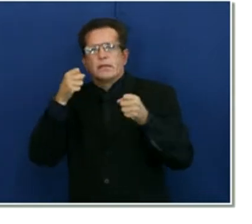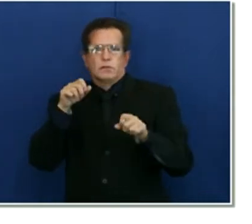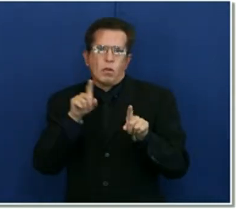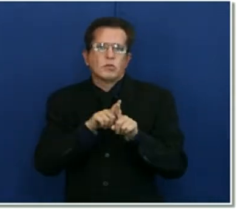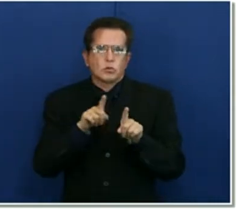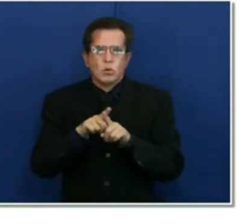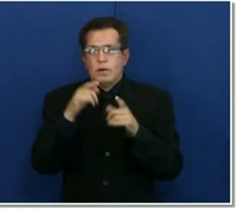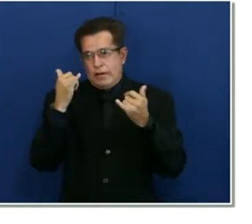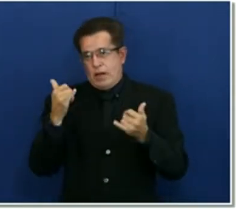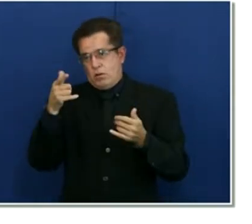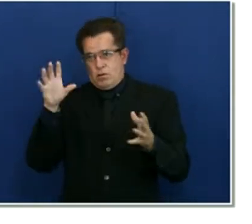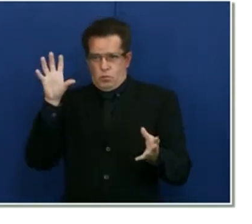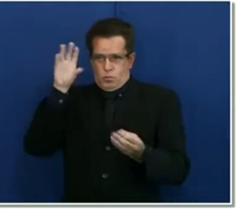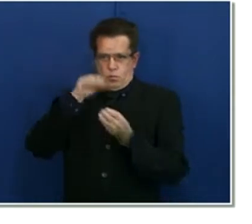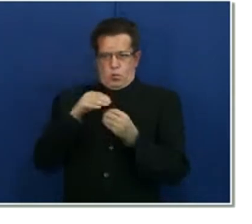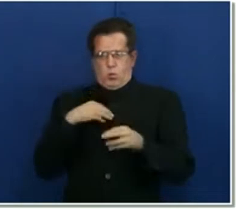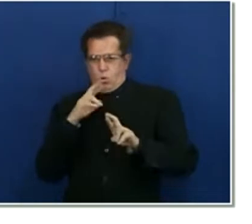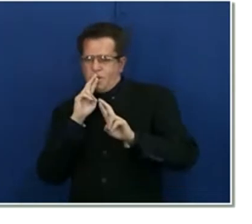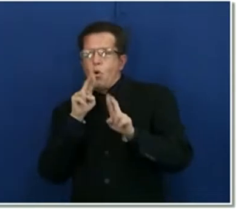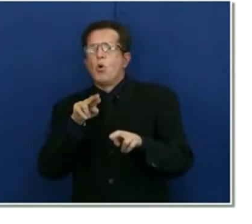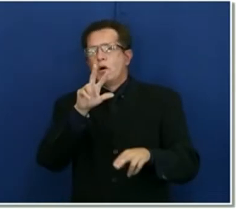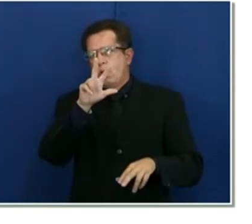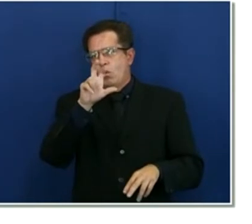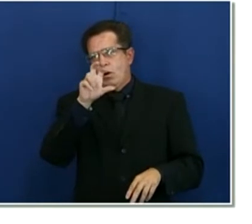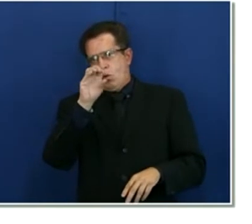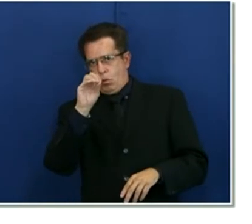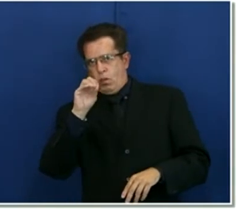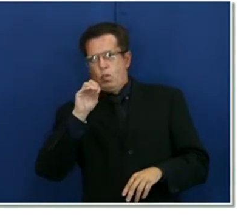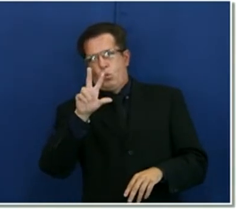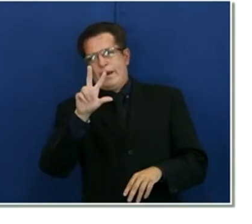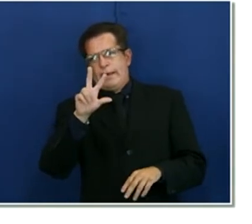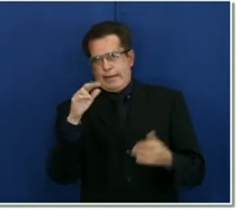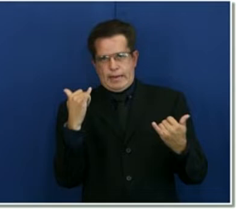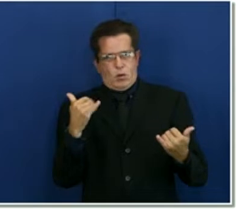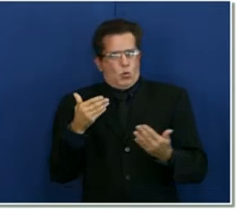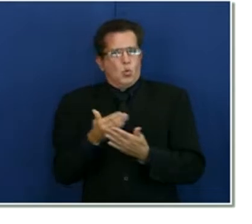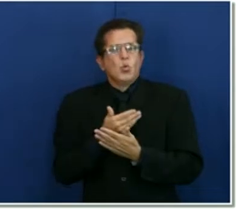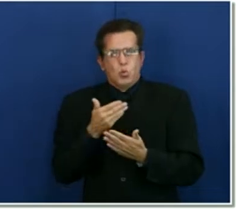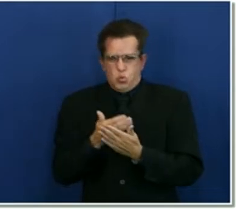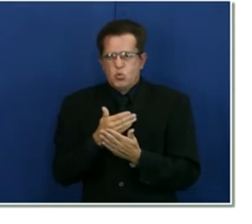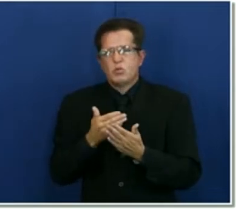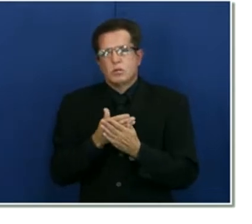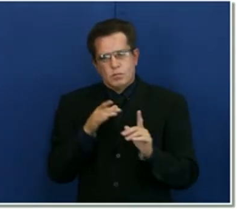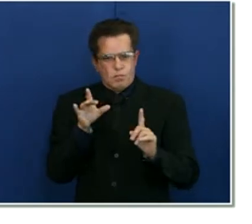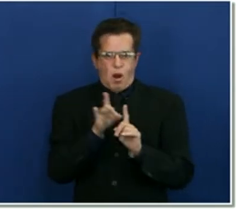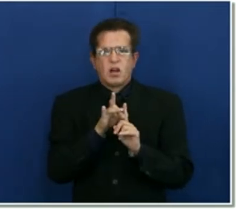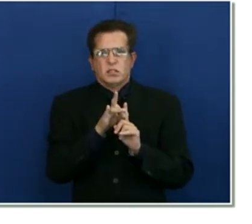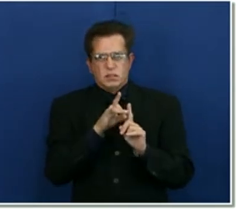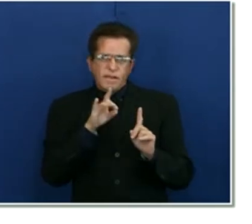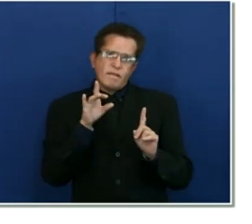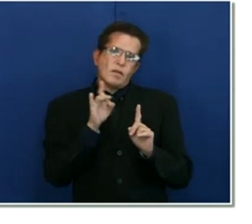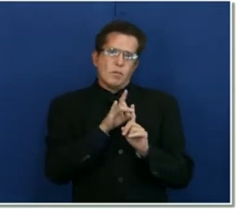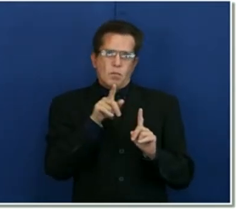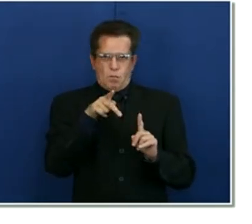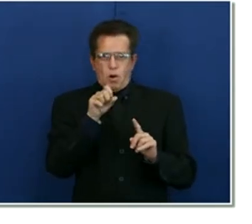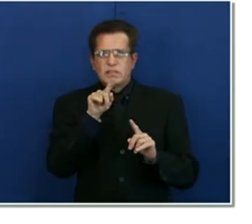we're reporting a total of 303 new positive cases out of today's total of